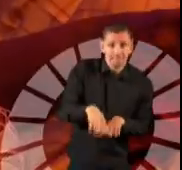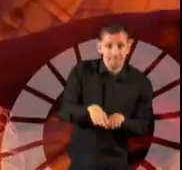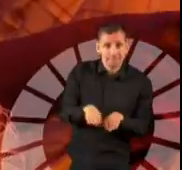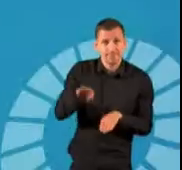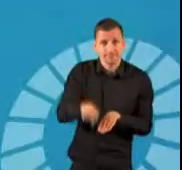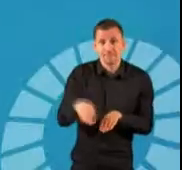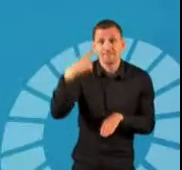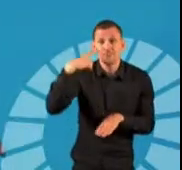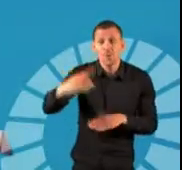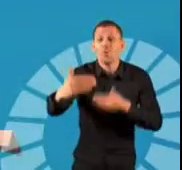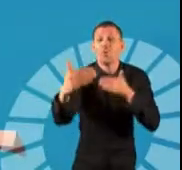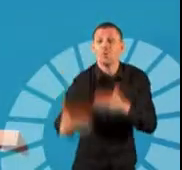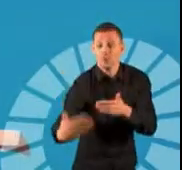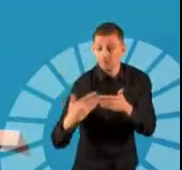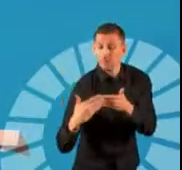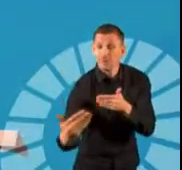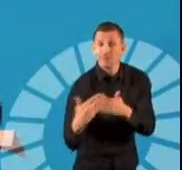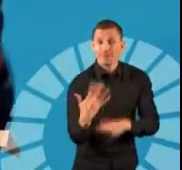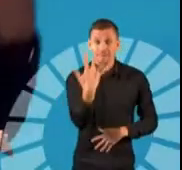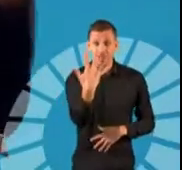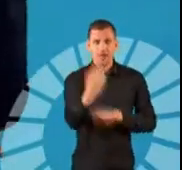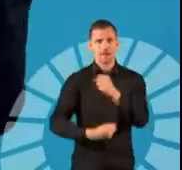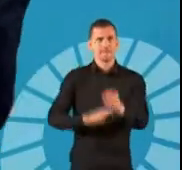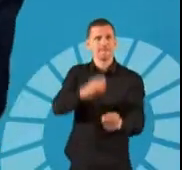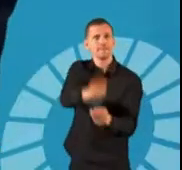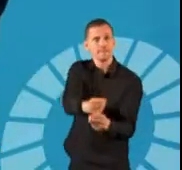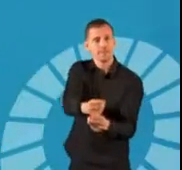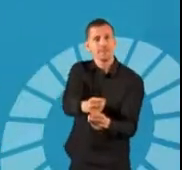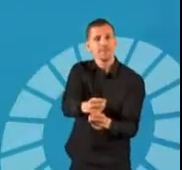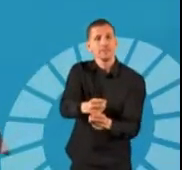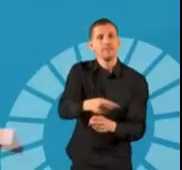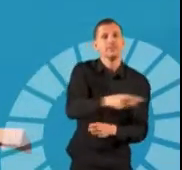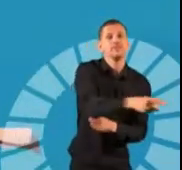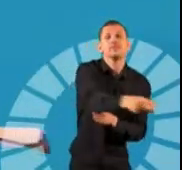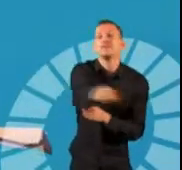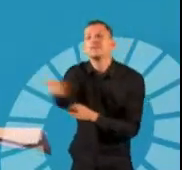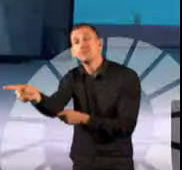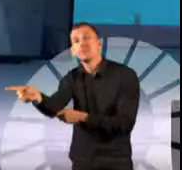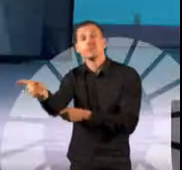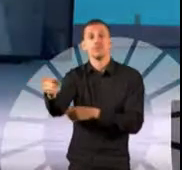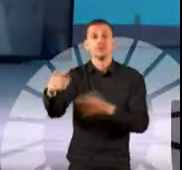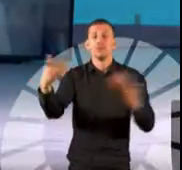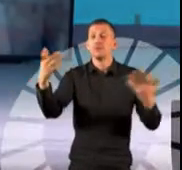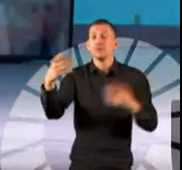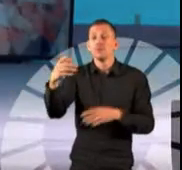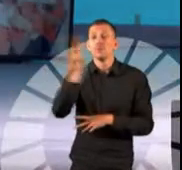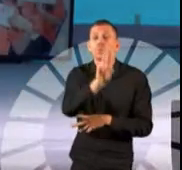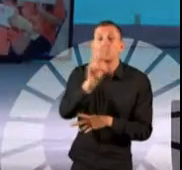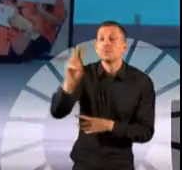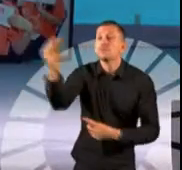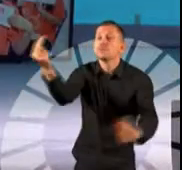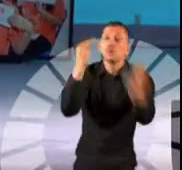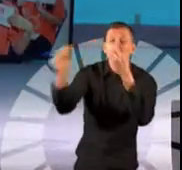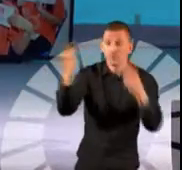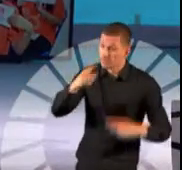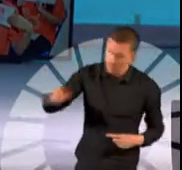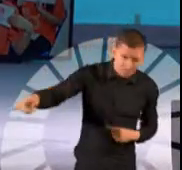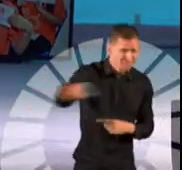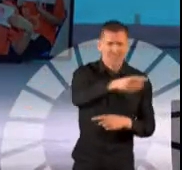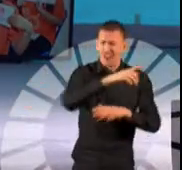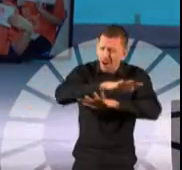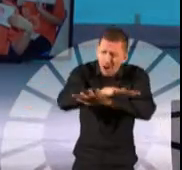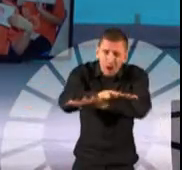online, I want you all to know that we will be watching, we will be monitoring, and we will hold